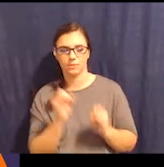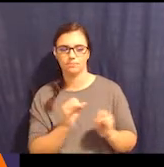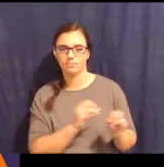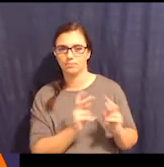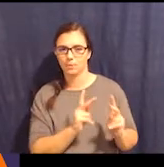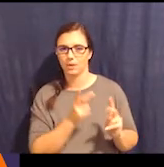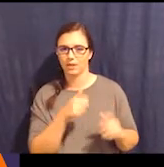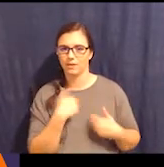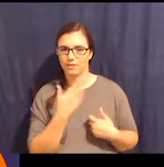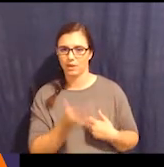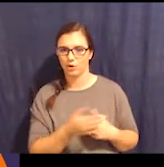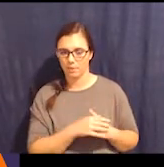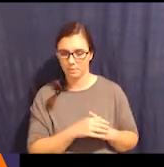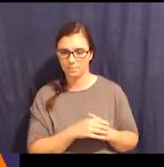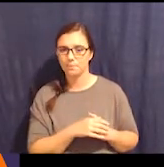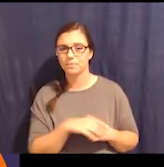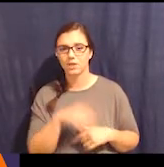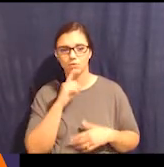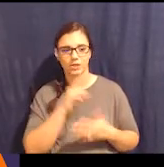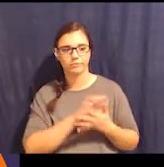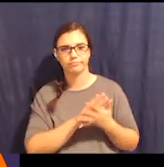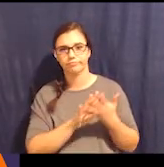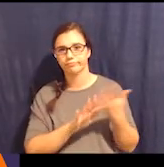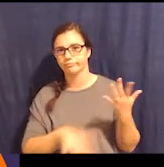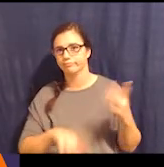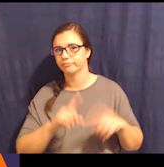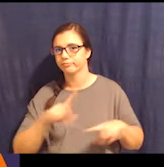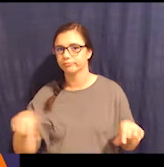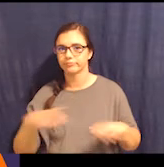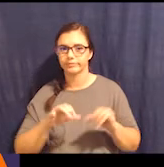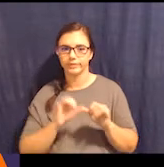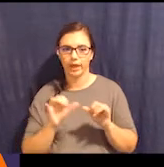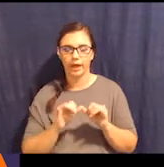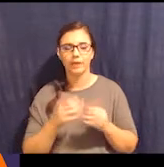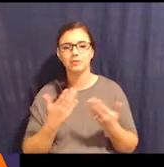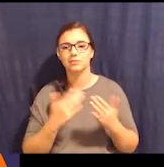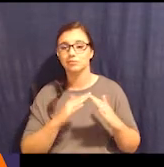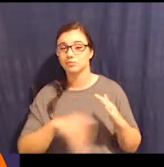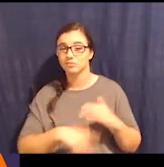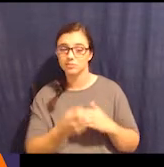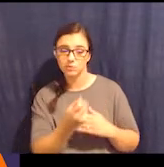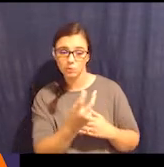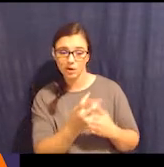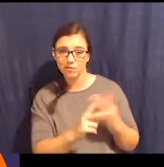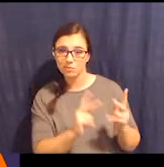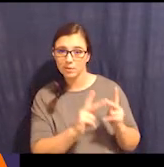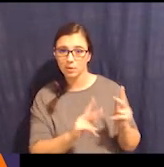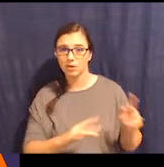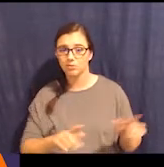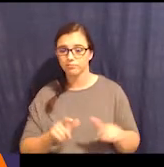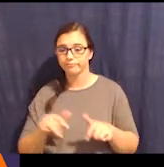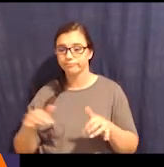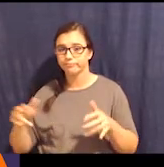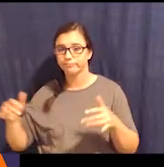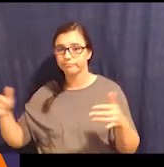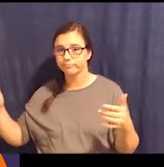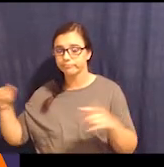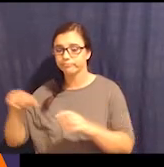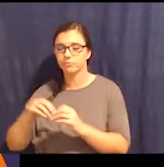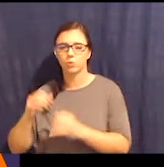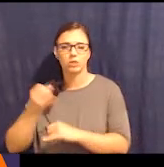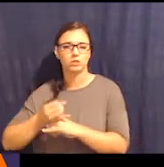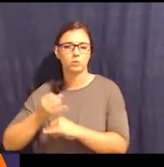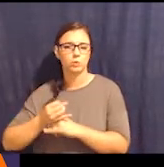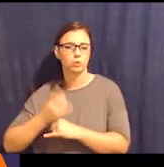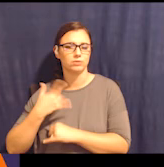from homes with less than a dozen individuals to larger, more institutional-like facilities. Residents have a community living